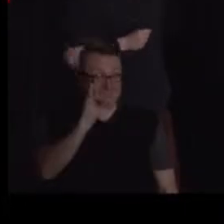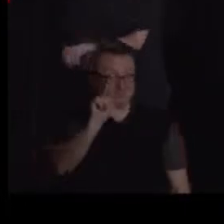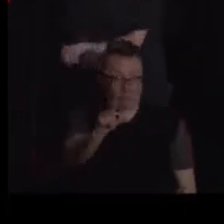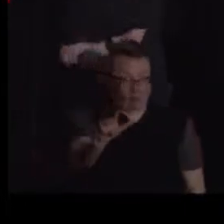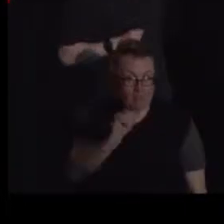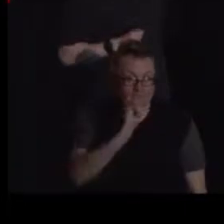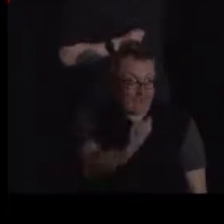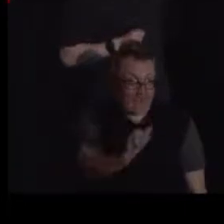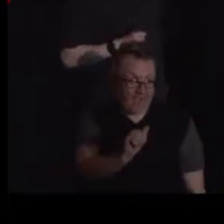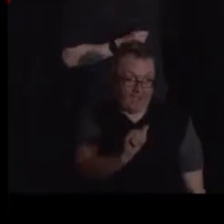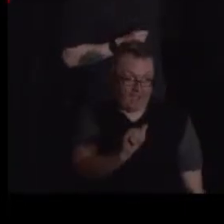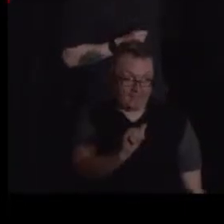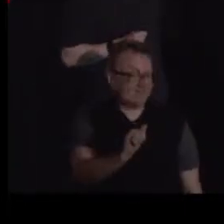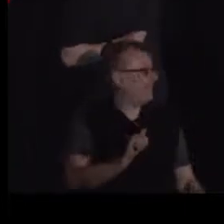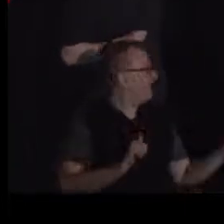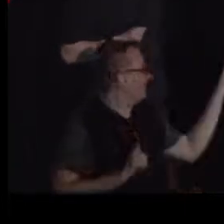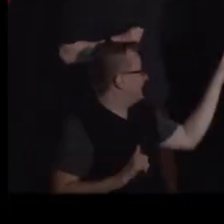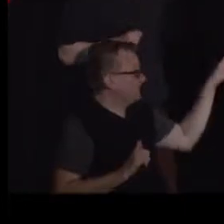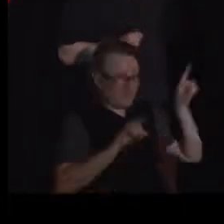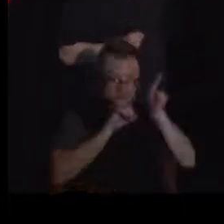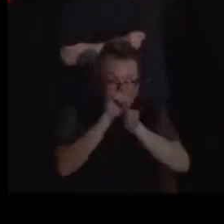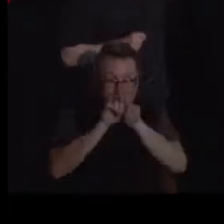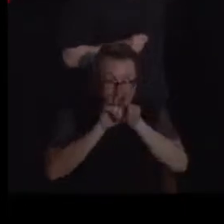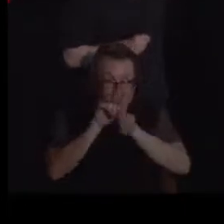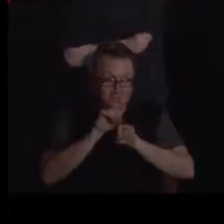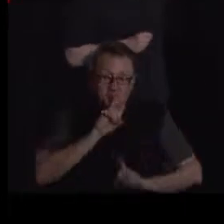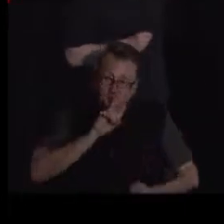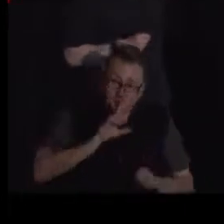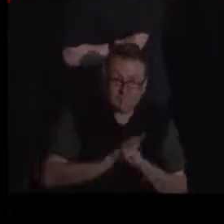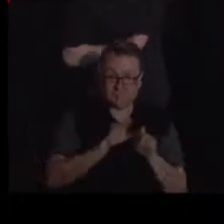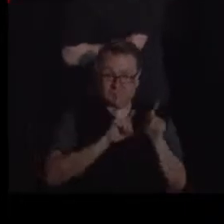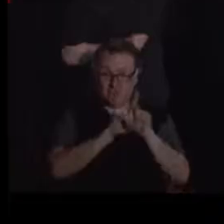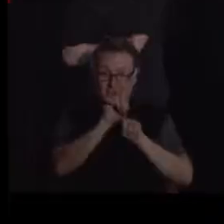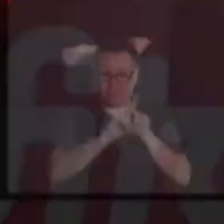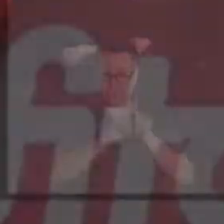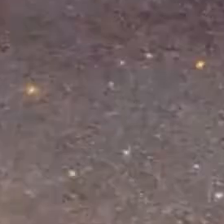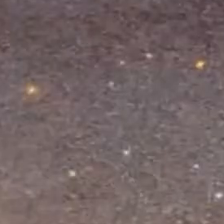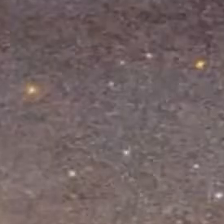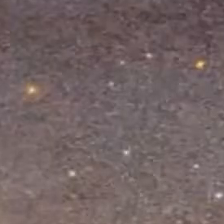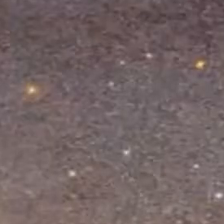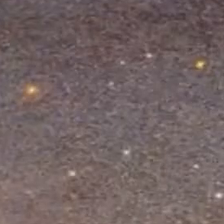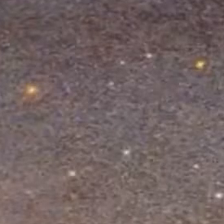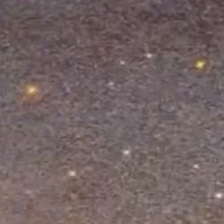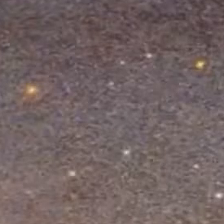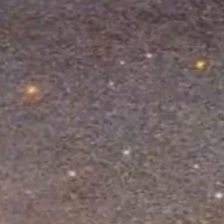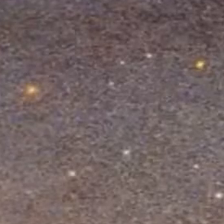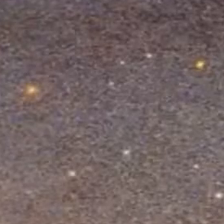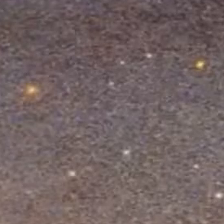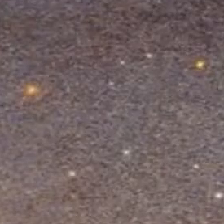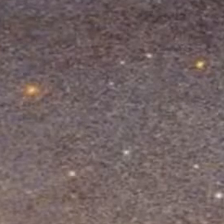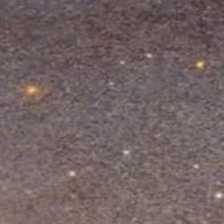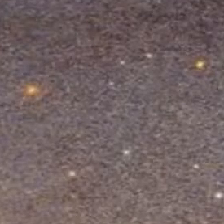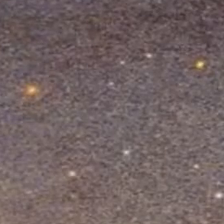grain on a picture. They're stars. What?